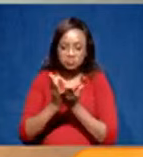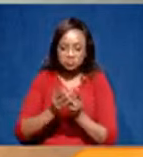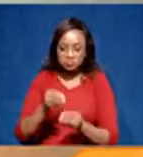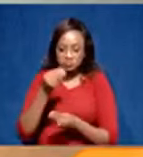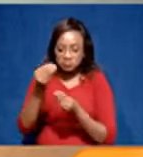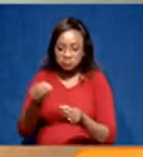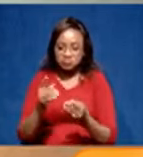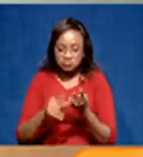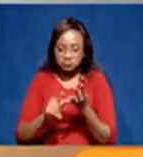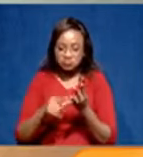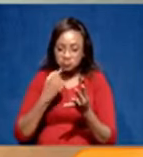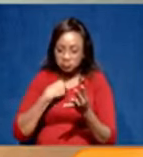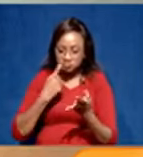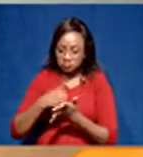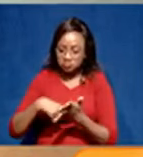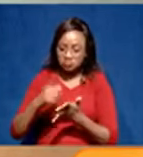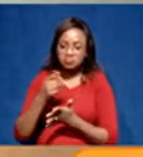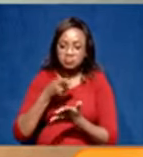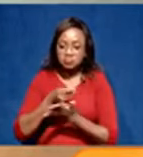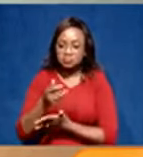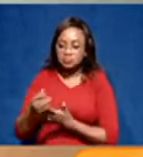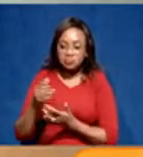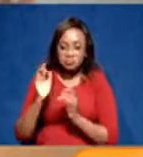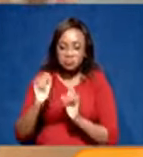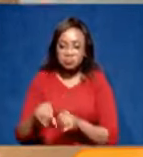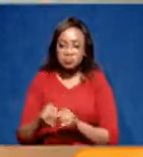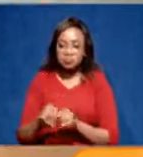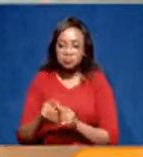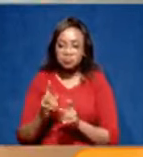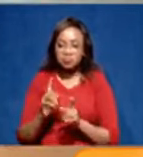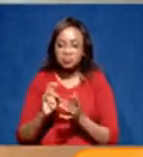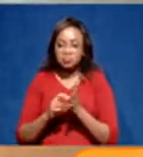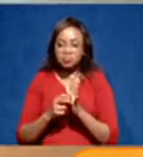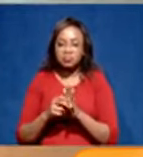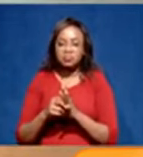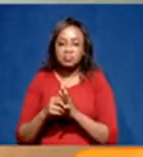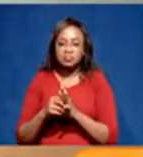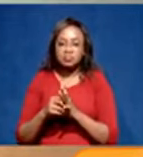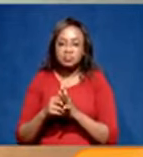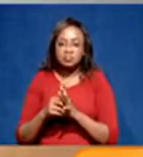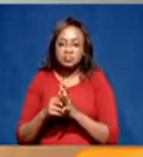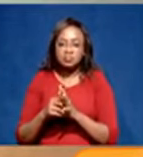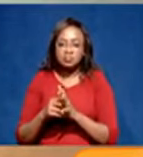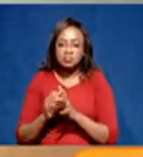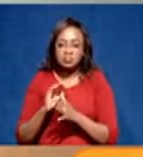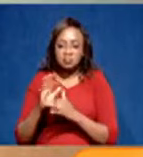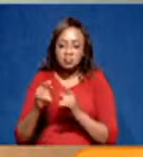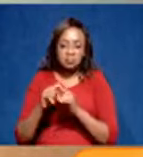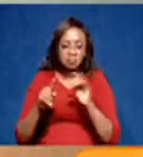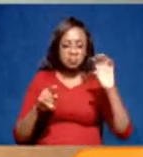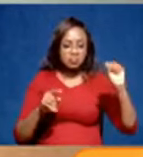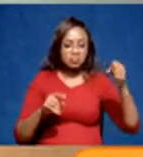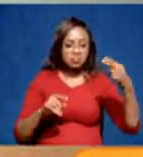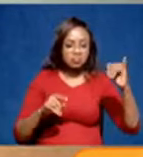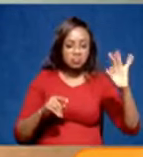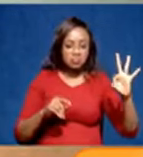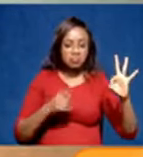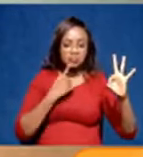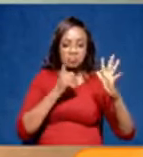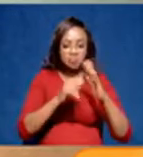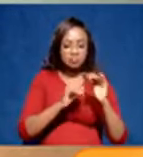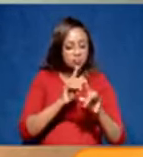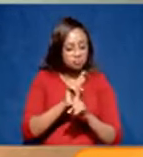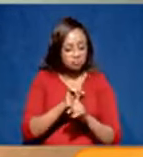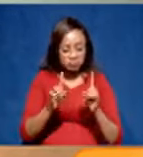given, I approve for payment to be done. So like you're taking care of the whole process. But under SHA, we're saying we introduce